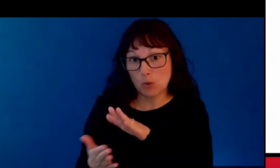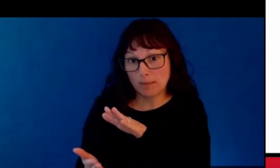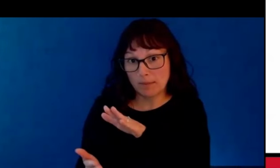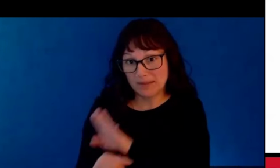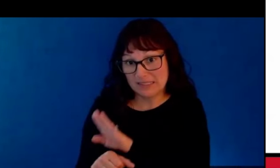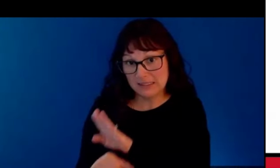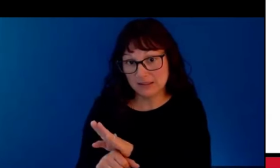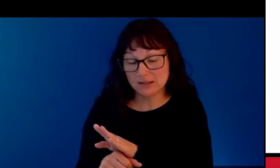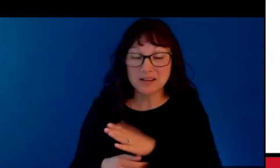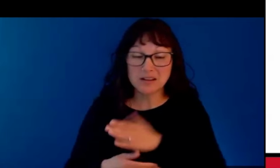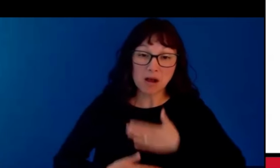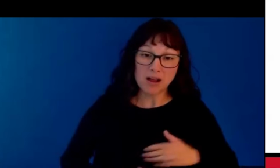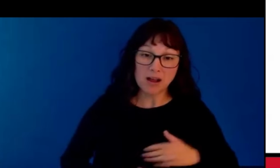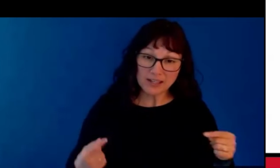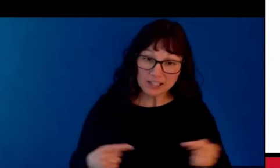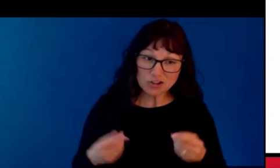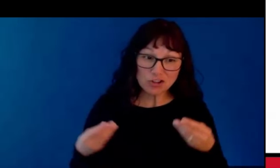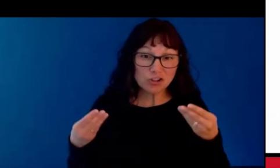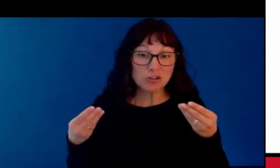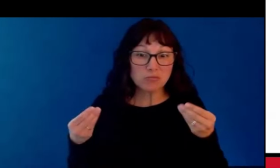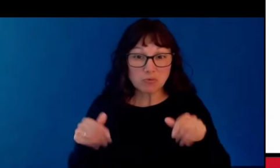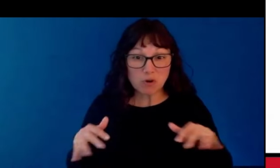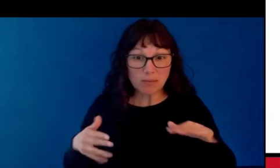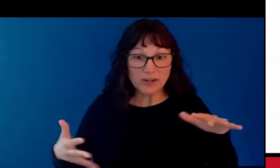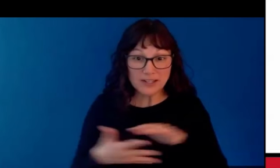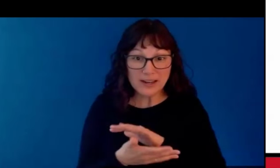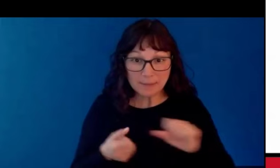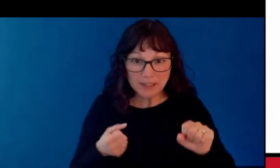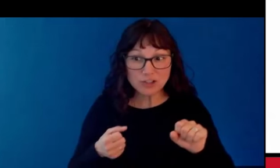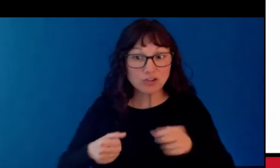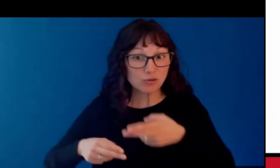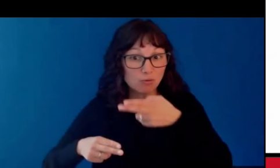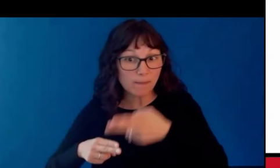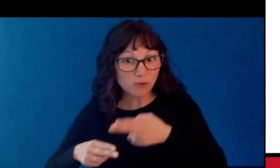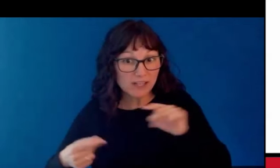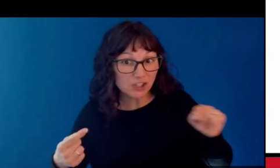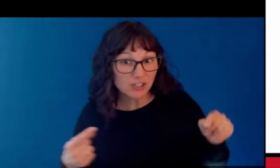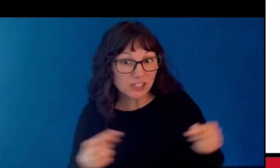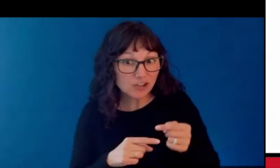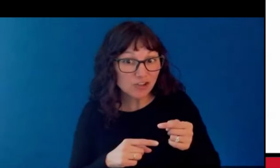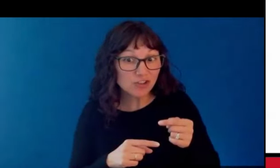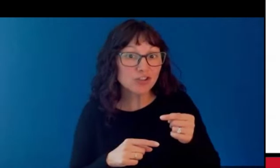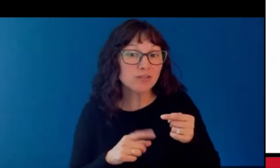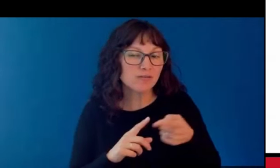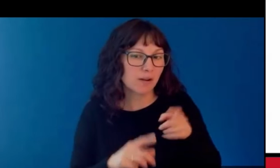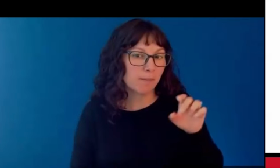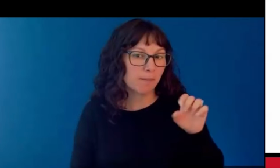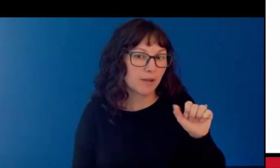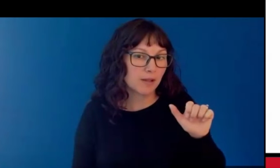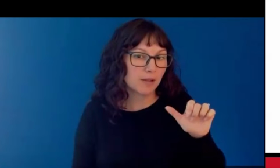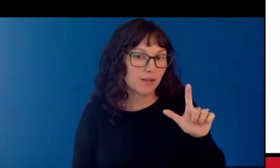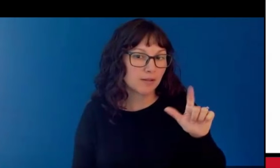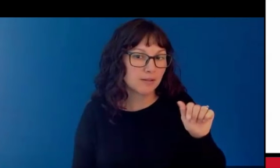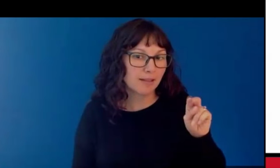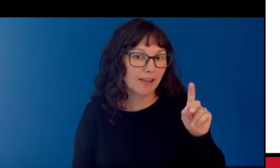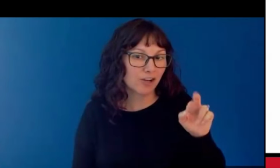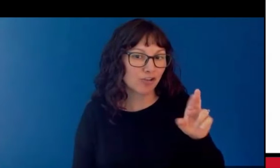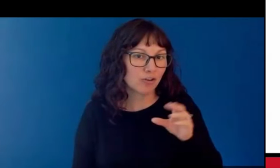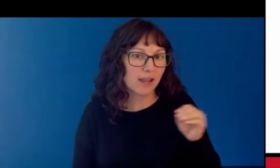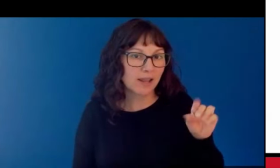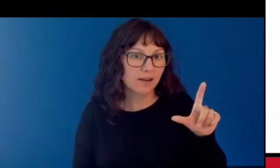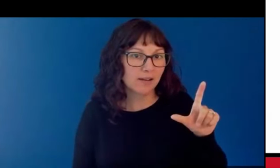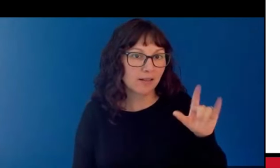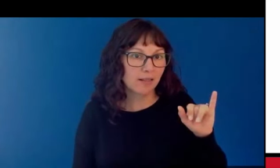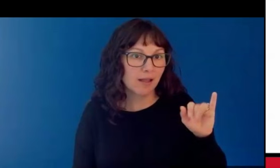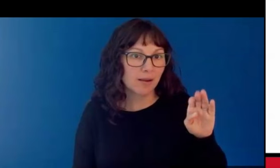injury, property damage, injury to reputation caused by slander and libel, and also